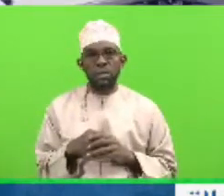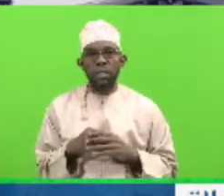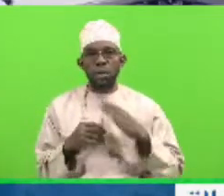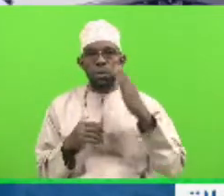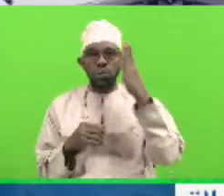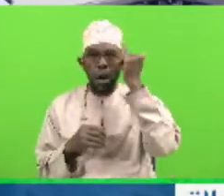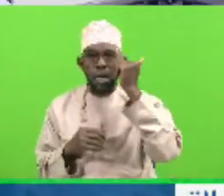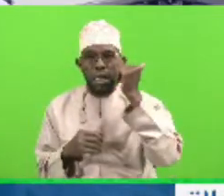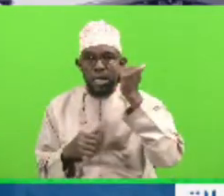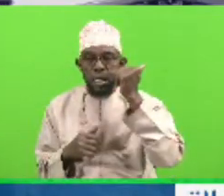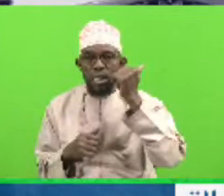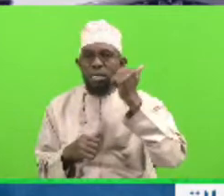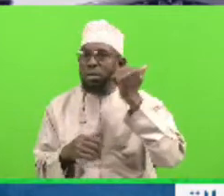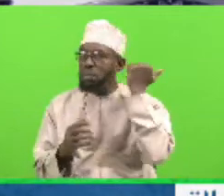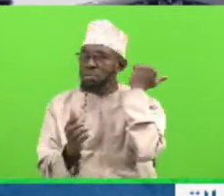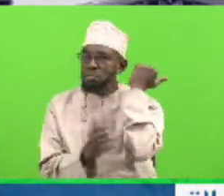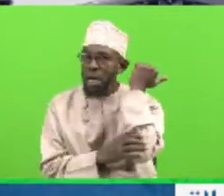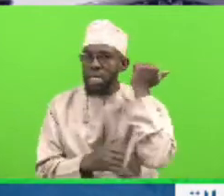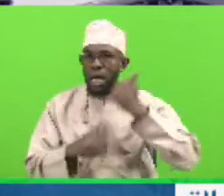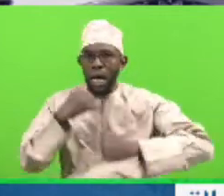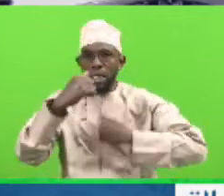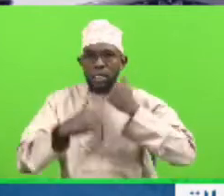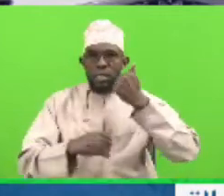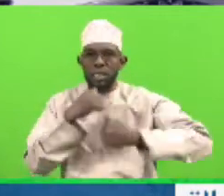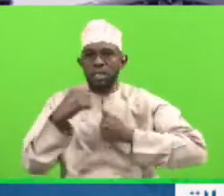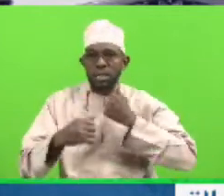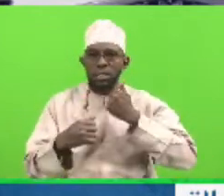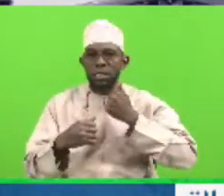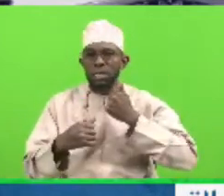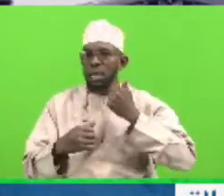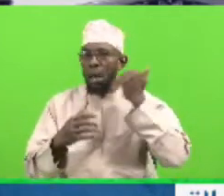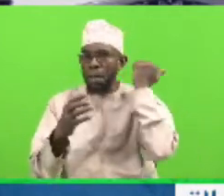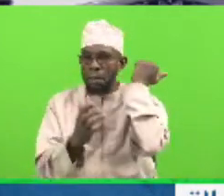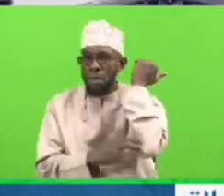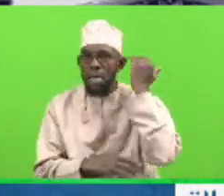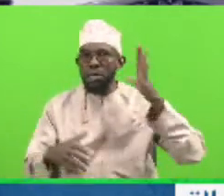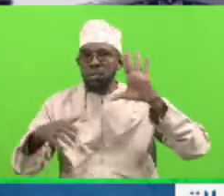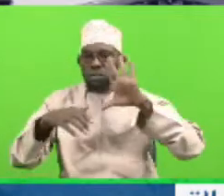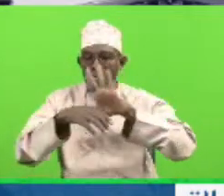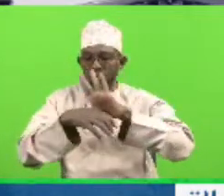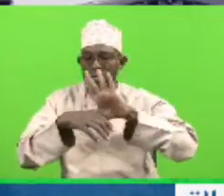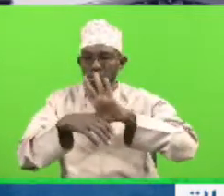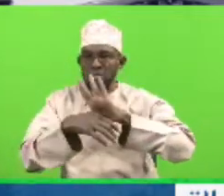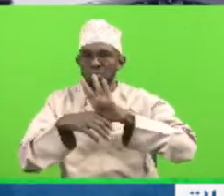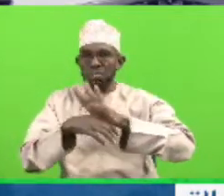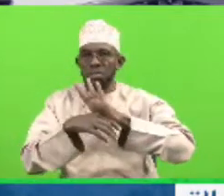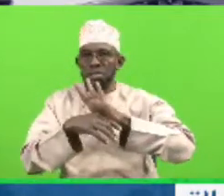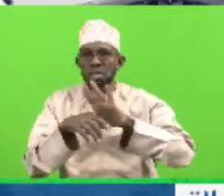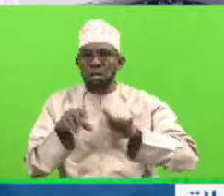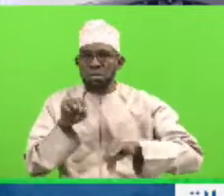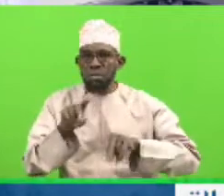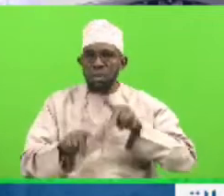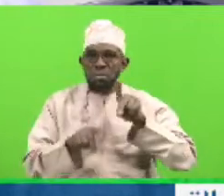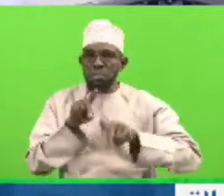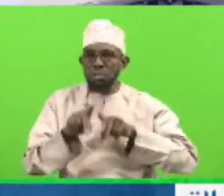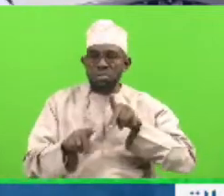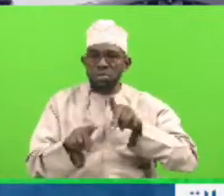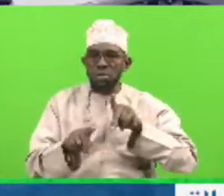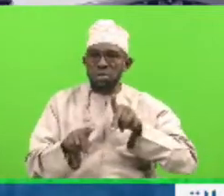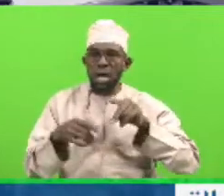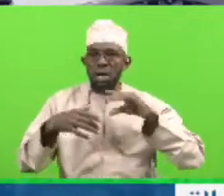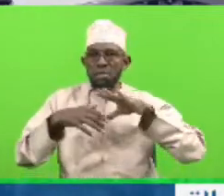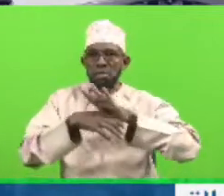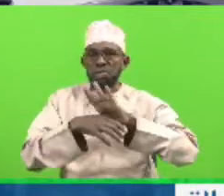Because of the heinous act. Because of the immoral acts that his people engaged